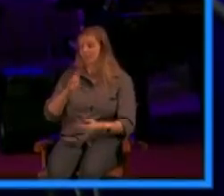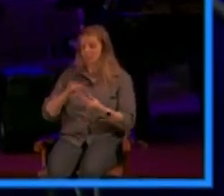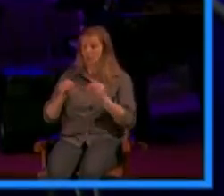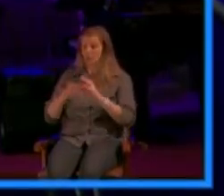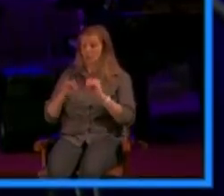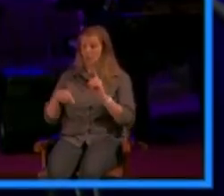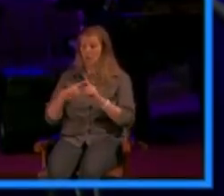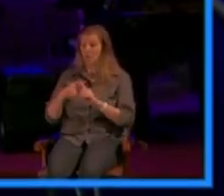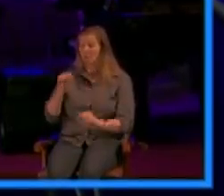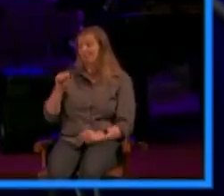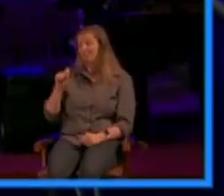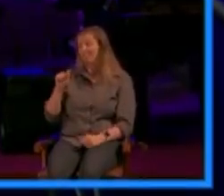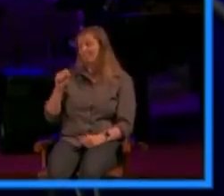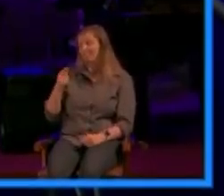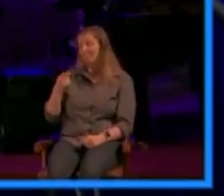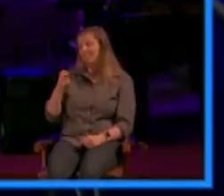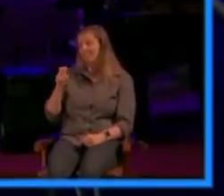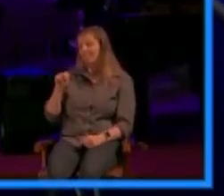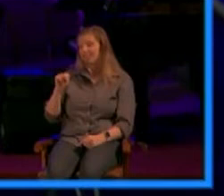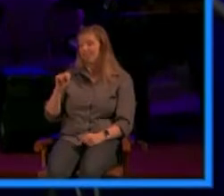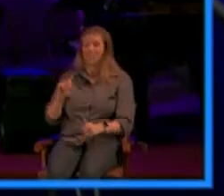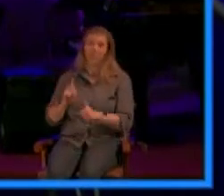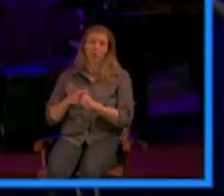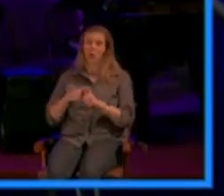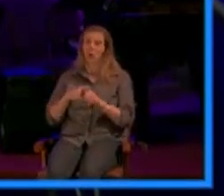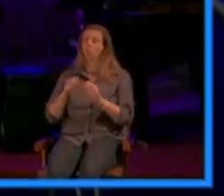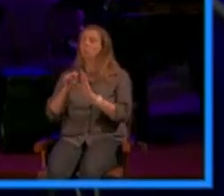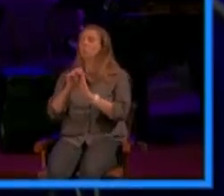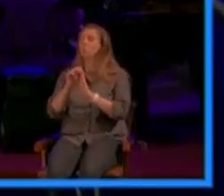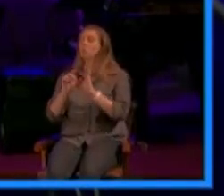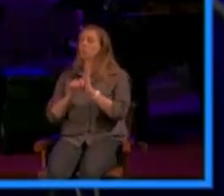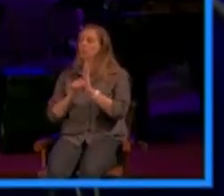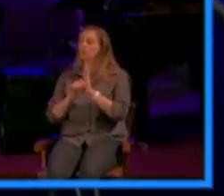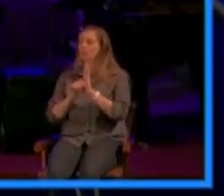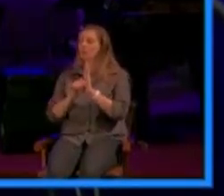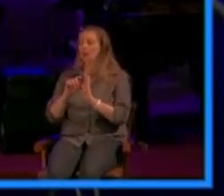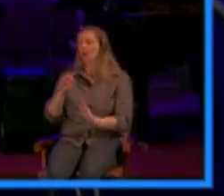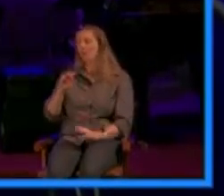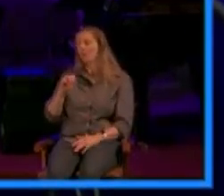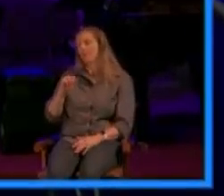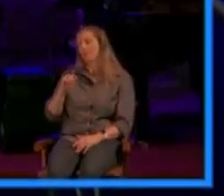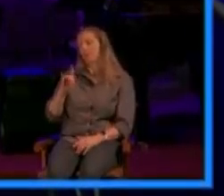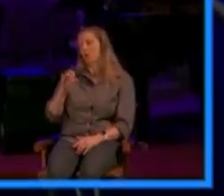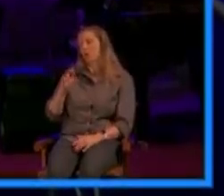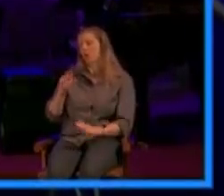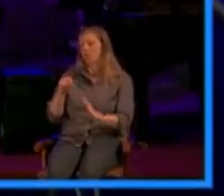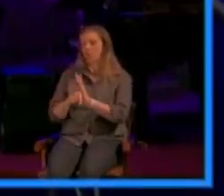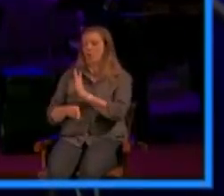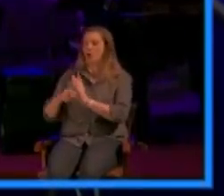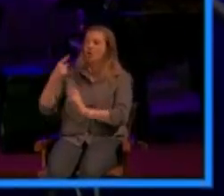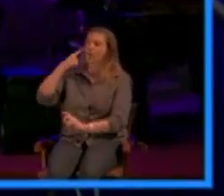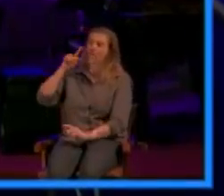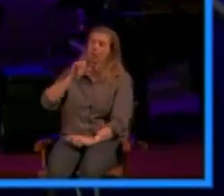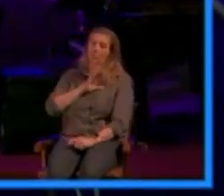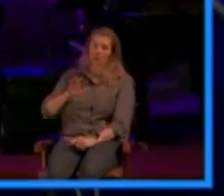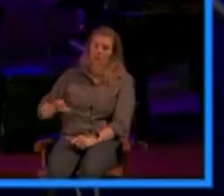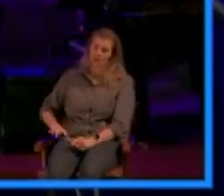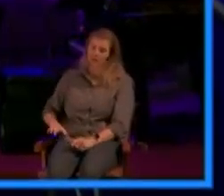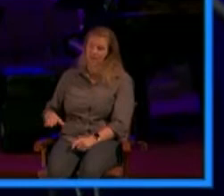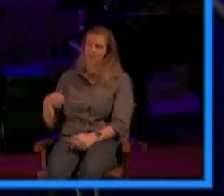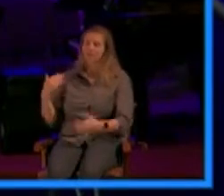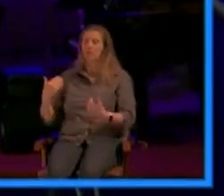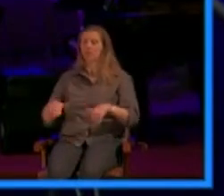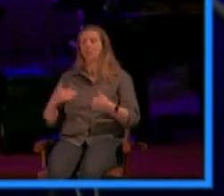life as a martyr. He was stoned with the Apostle Paul, you'll remember, standing nearby, not only giving